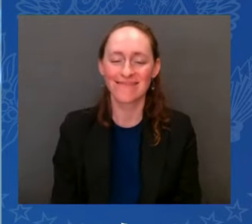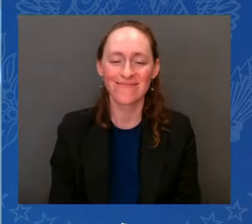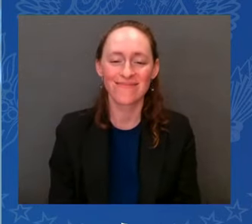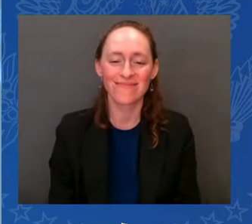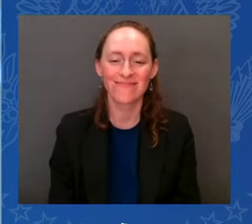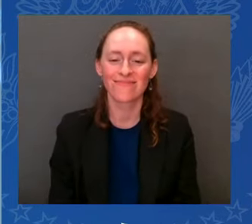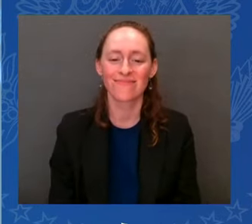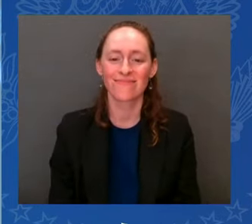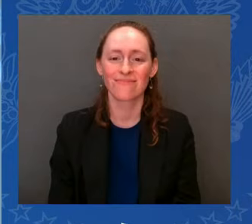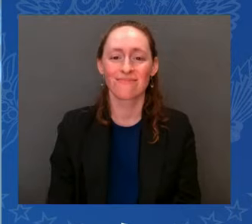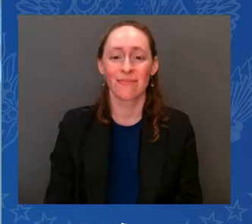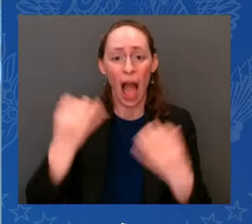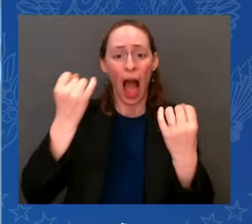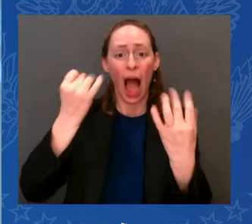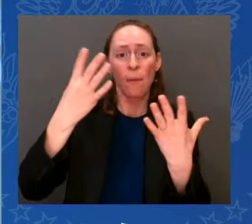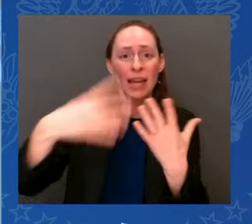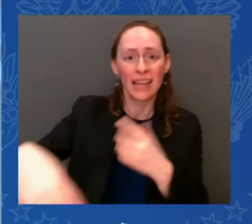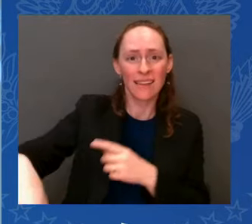oh,